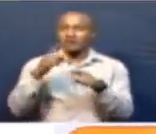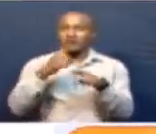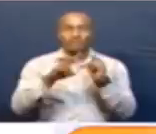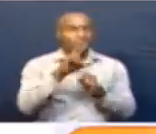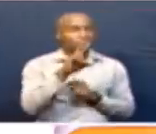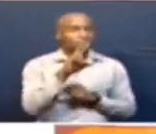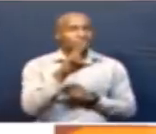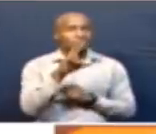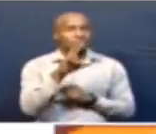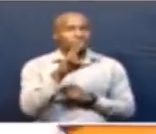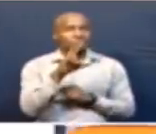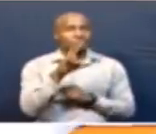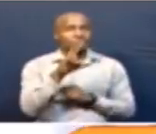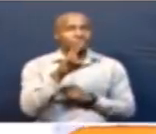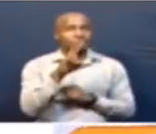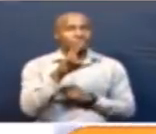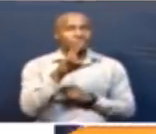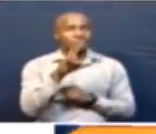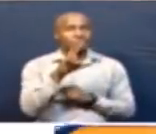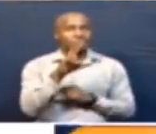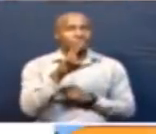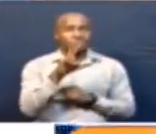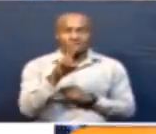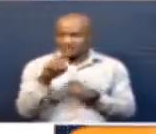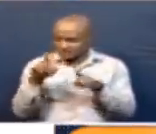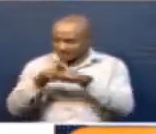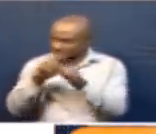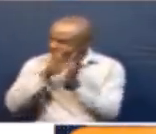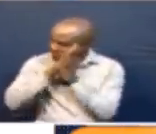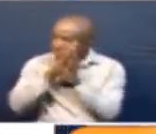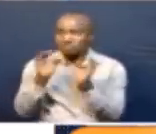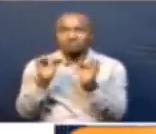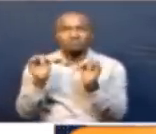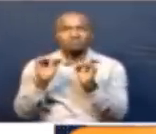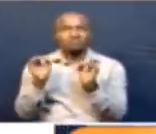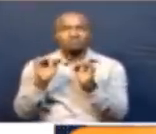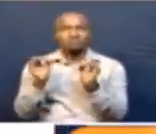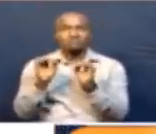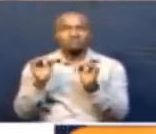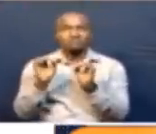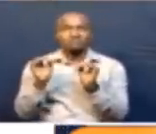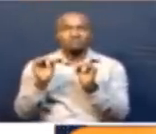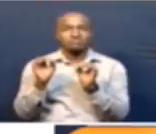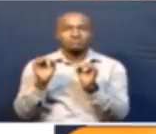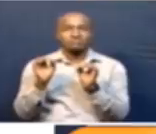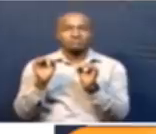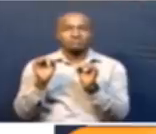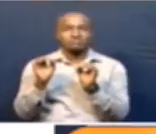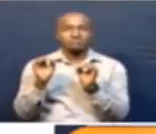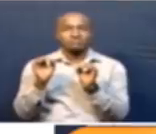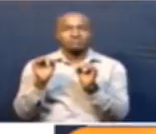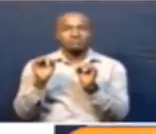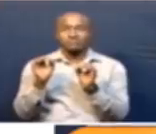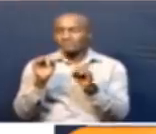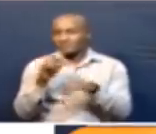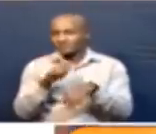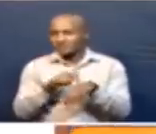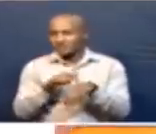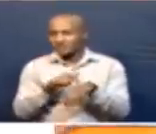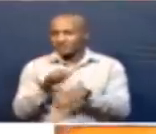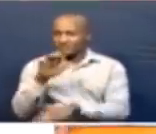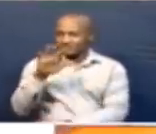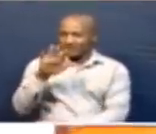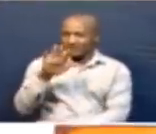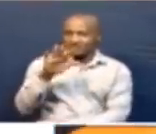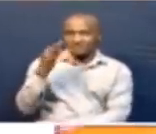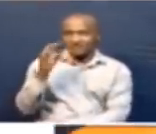Are you from Mount Elgon Hostel? No. Mm-hmm. All woken up, because it was